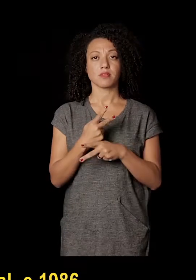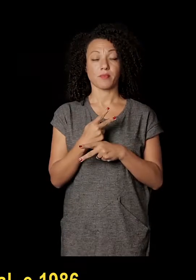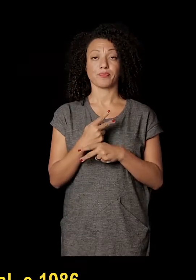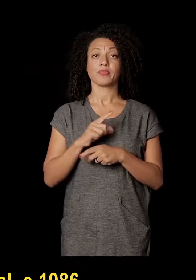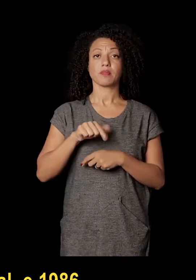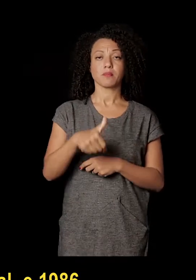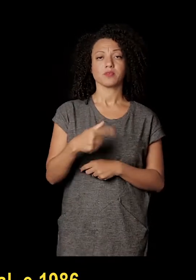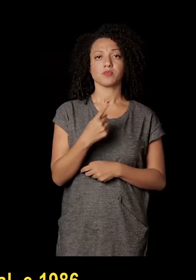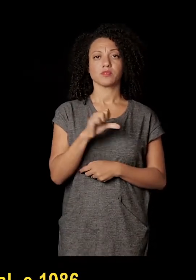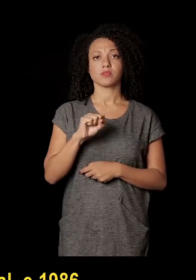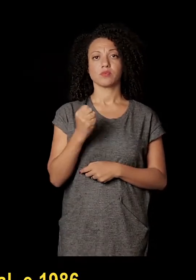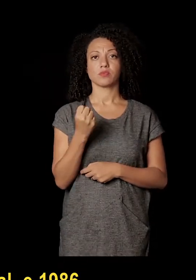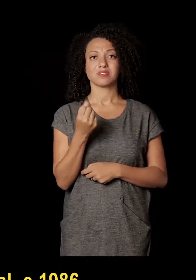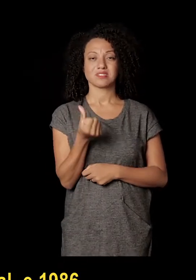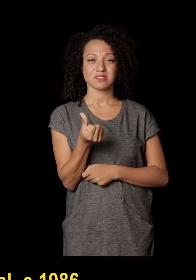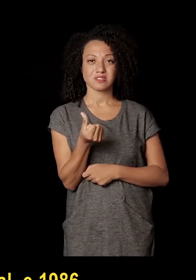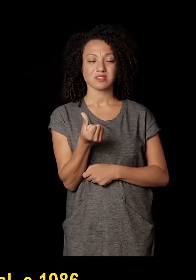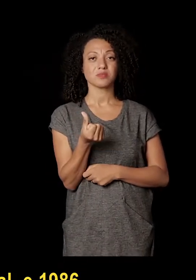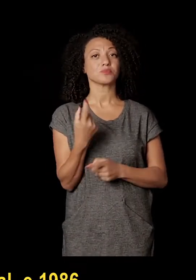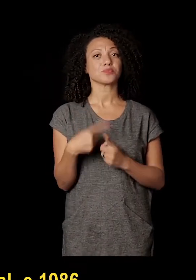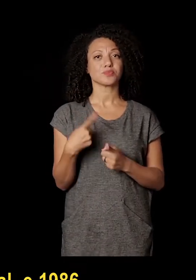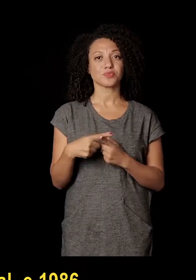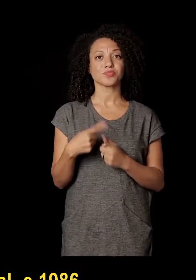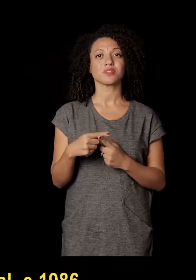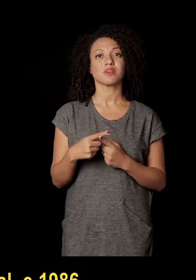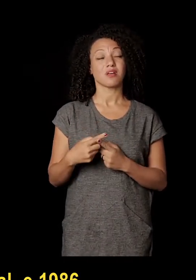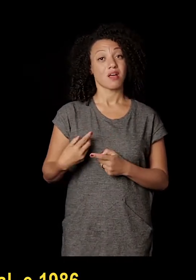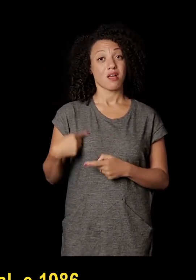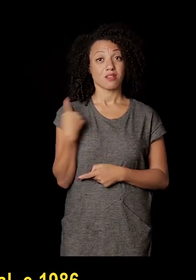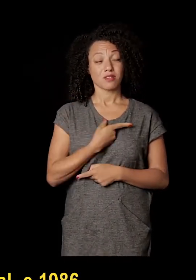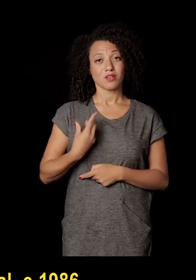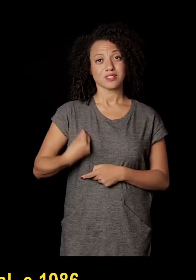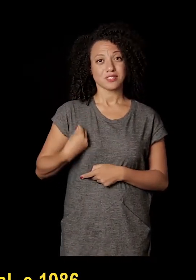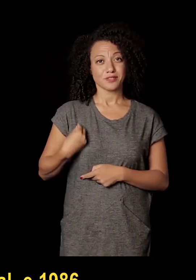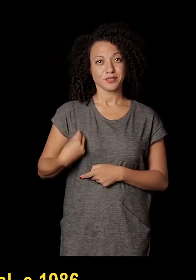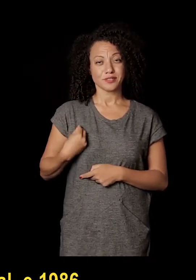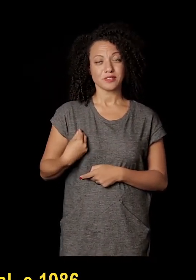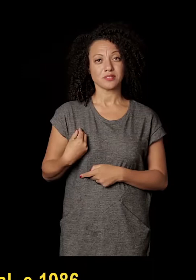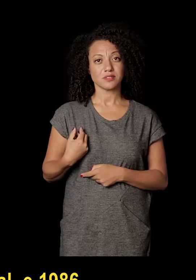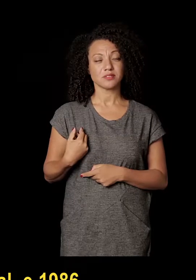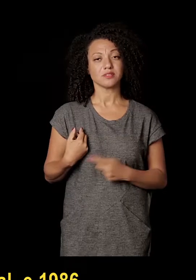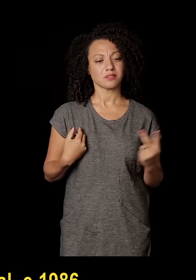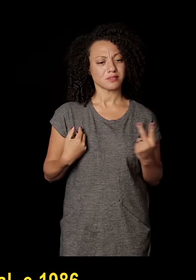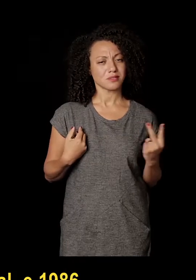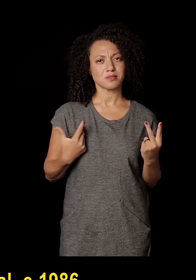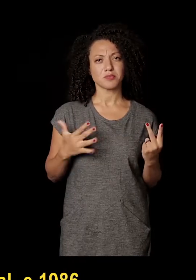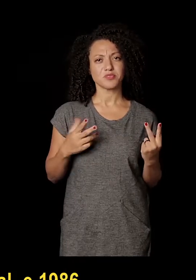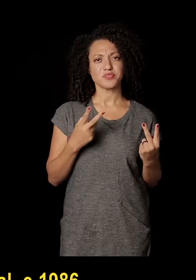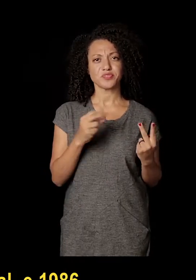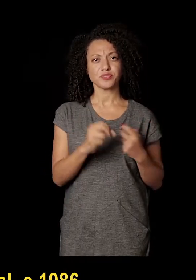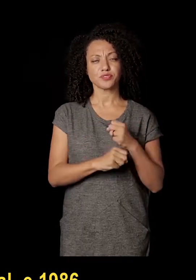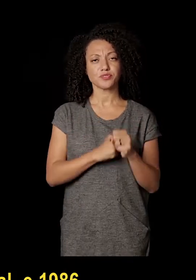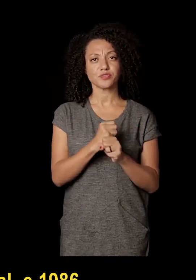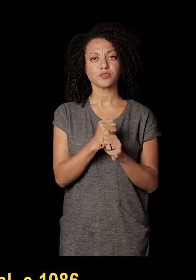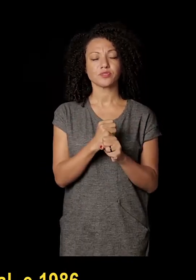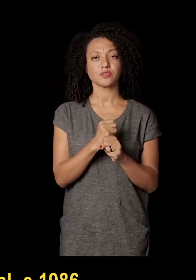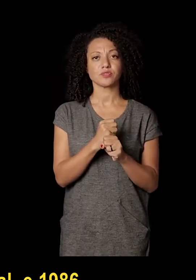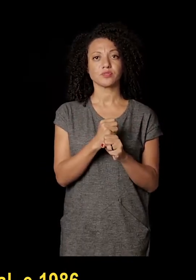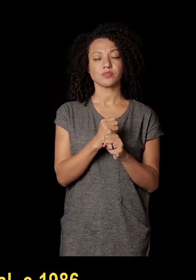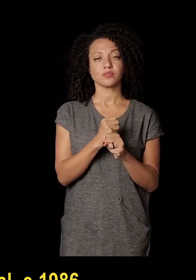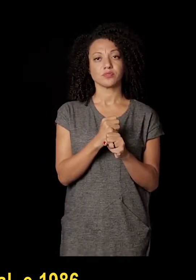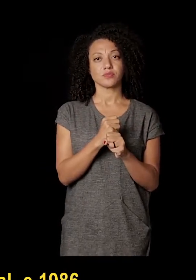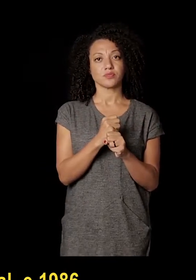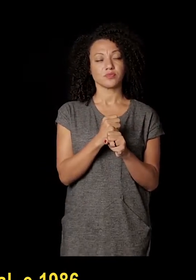with the first biennial in 1986, because we had led a life of